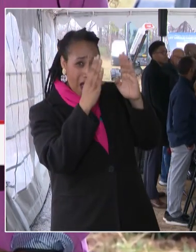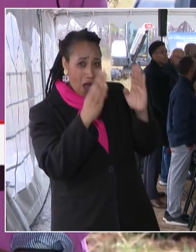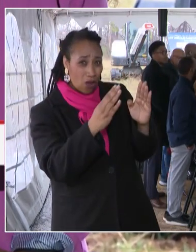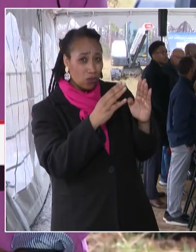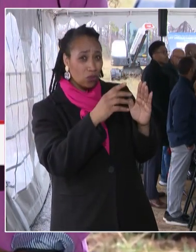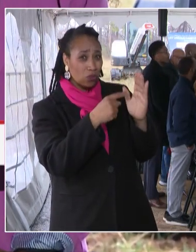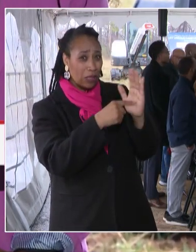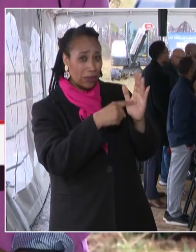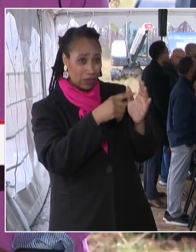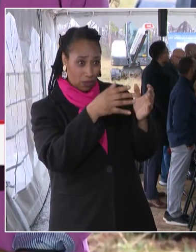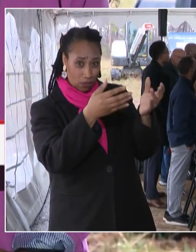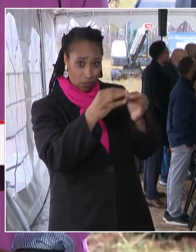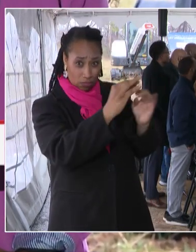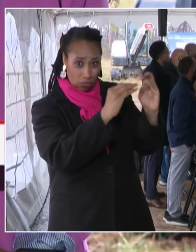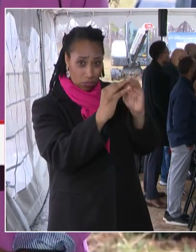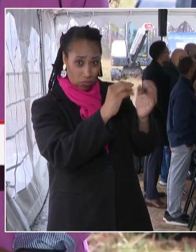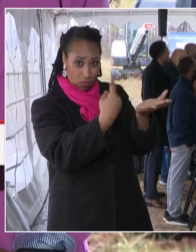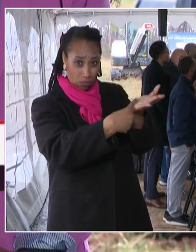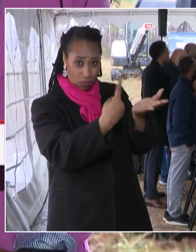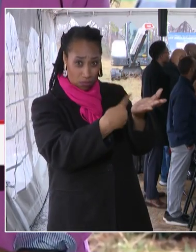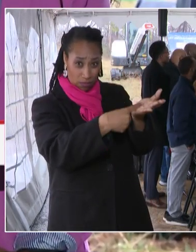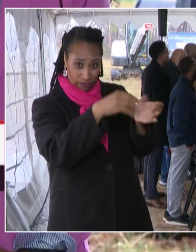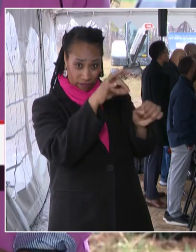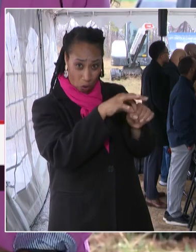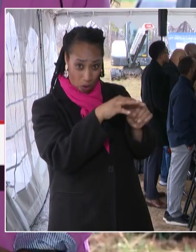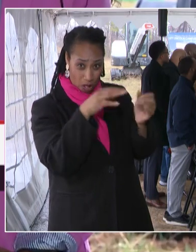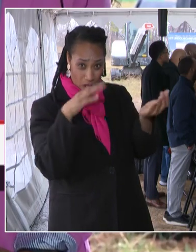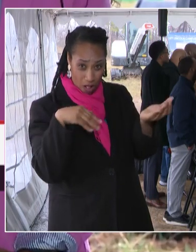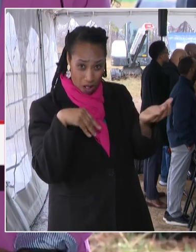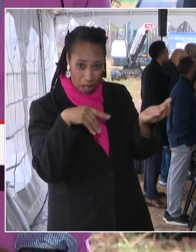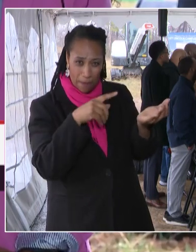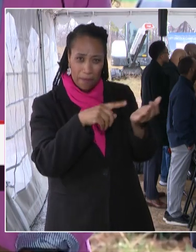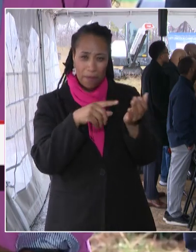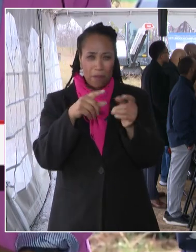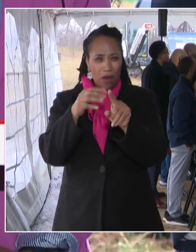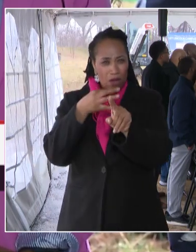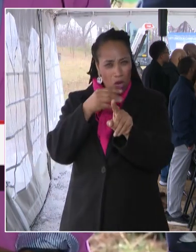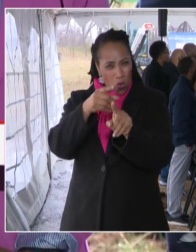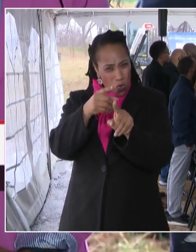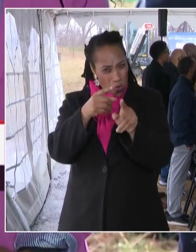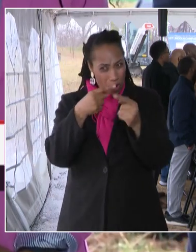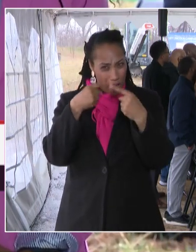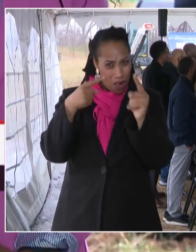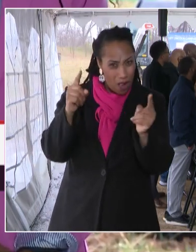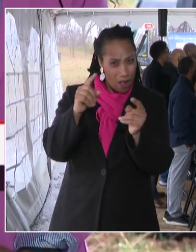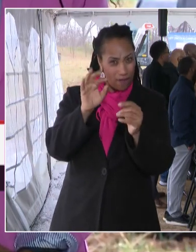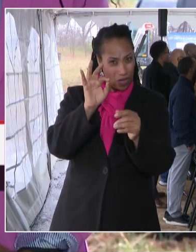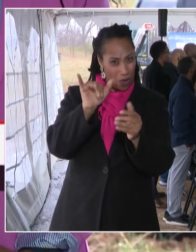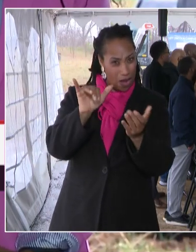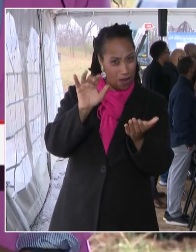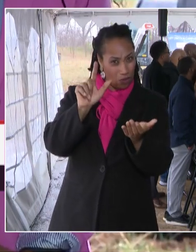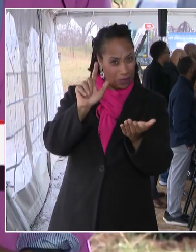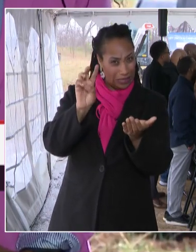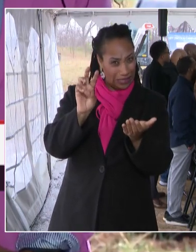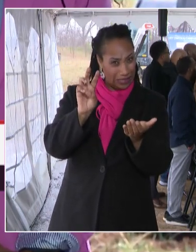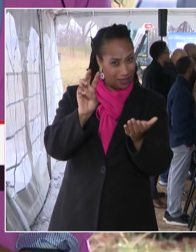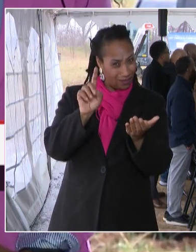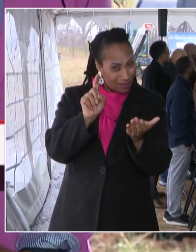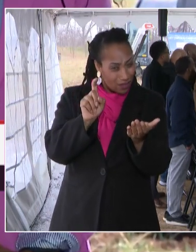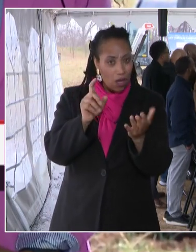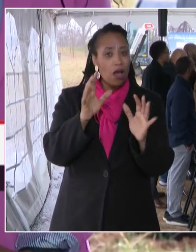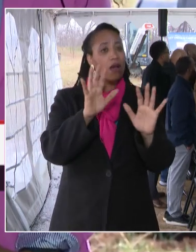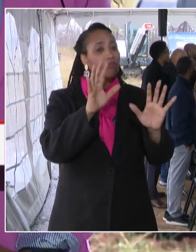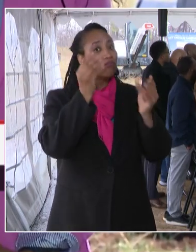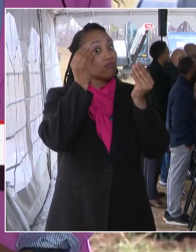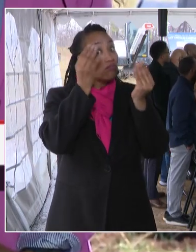your FY26 budget? We believe that it will be taken up for a vote, and anything